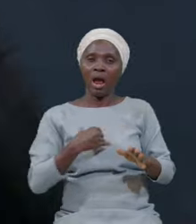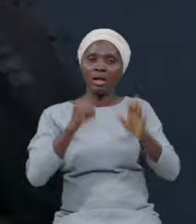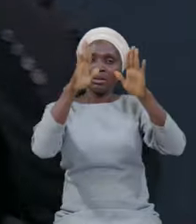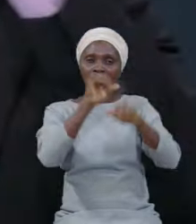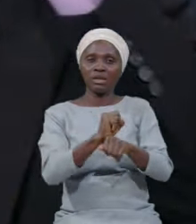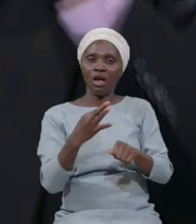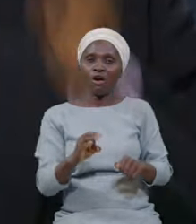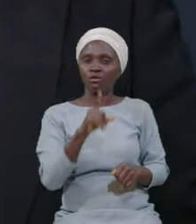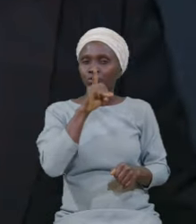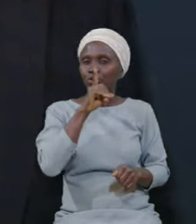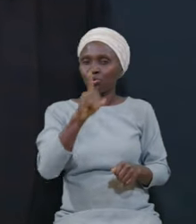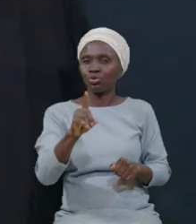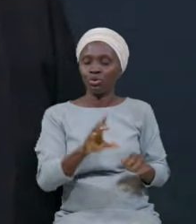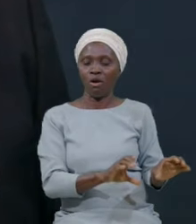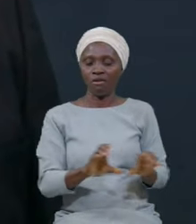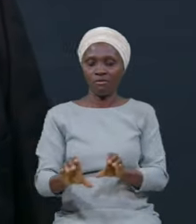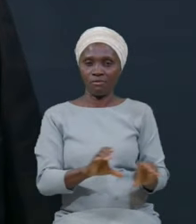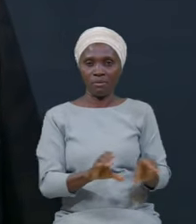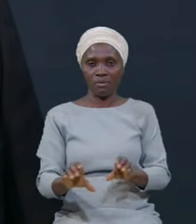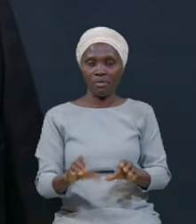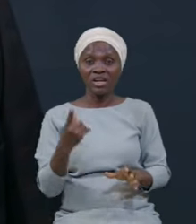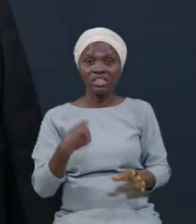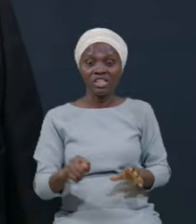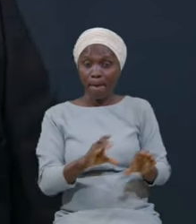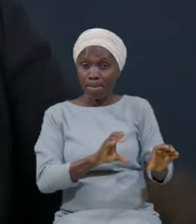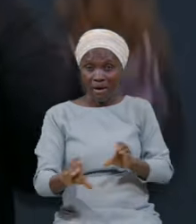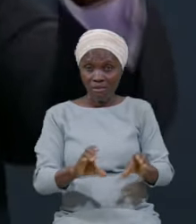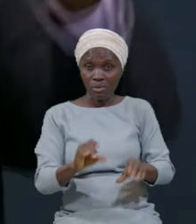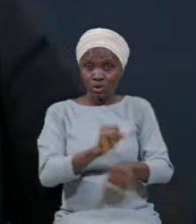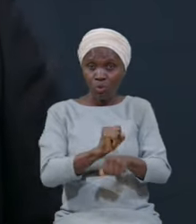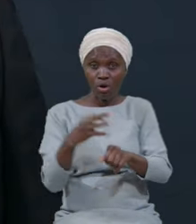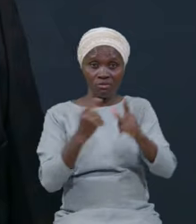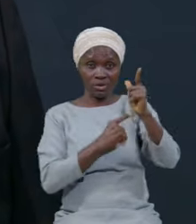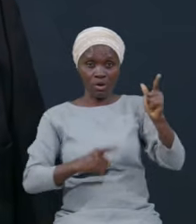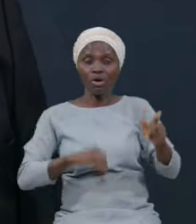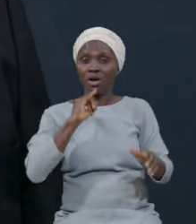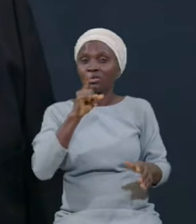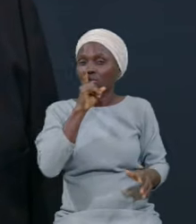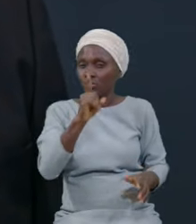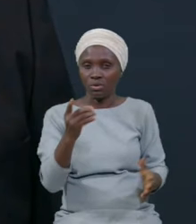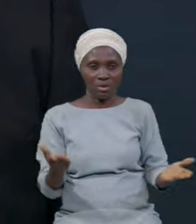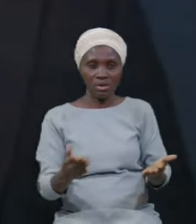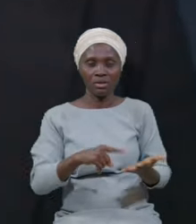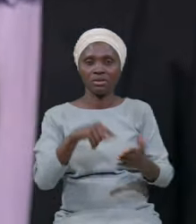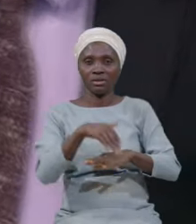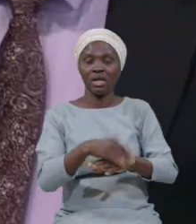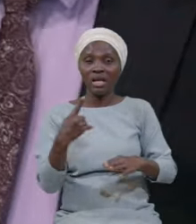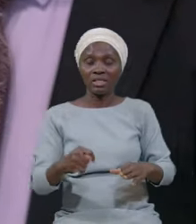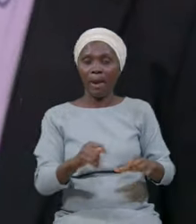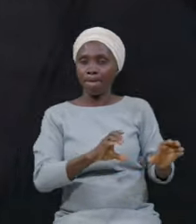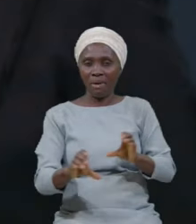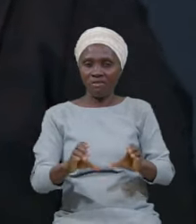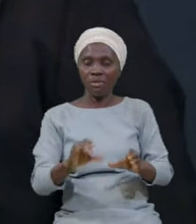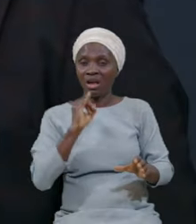The performance of the Lord is sure tonight. Performance your life sure tonight. Every promise he